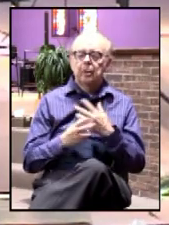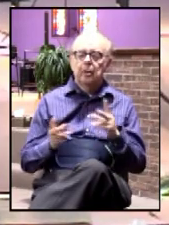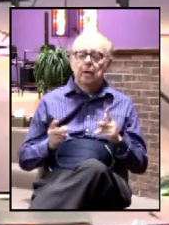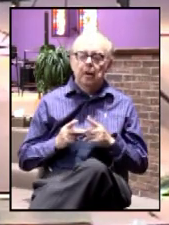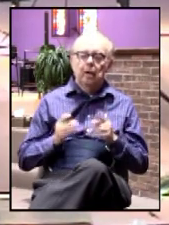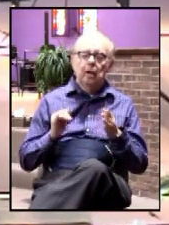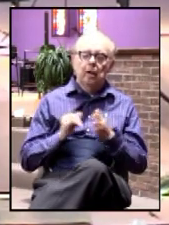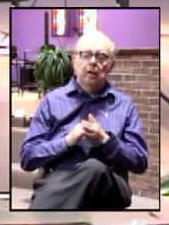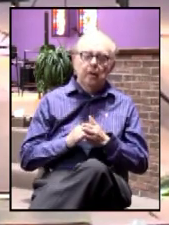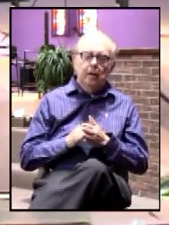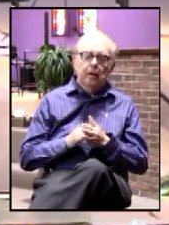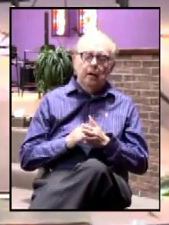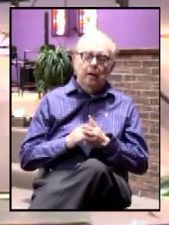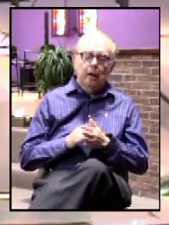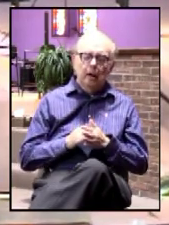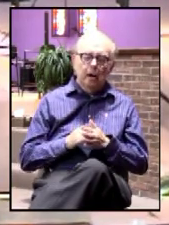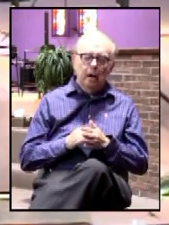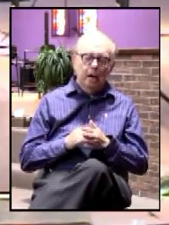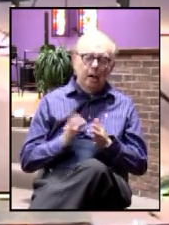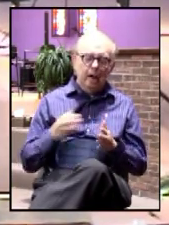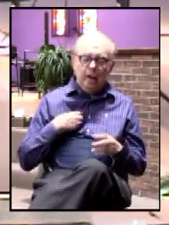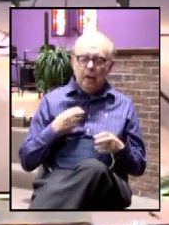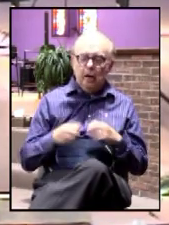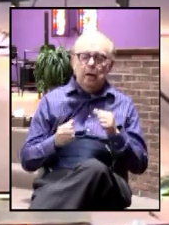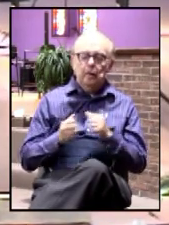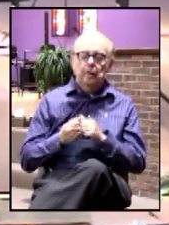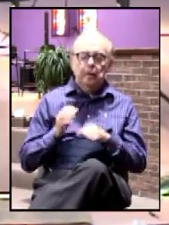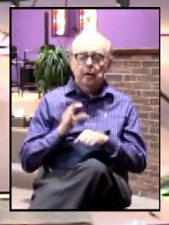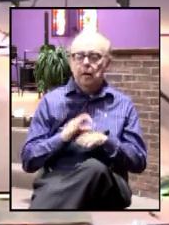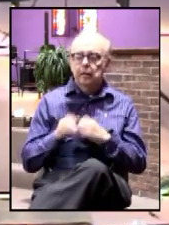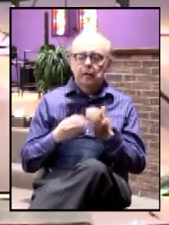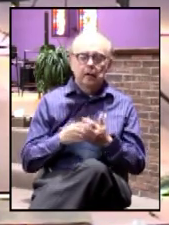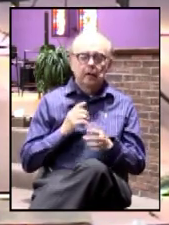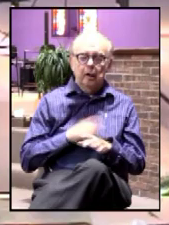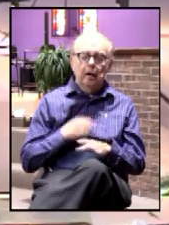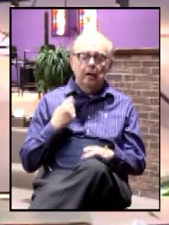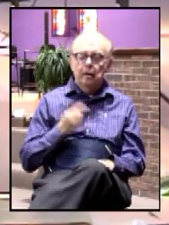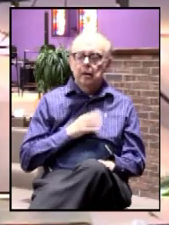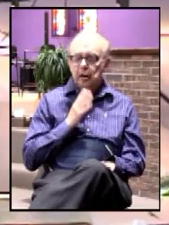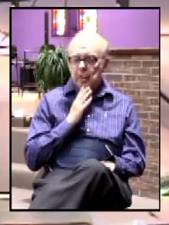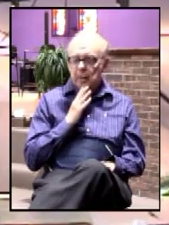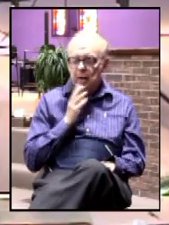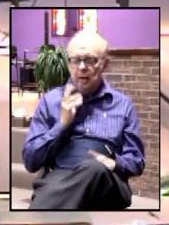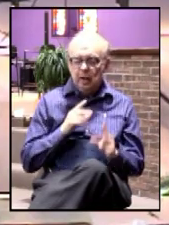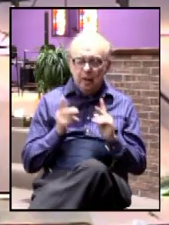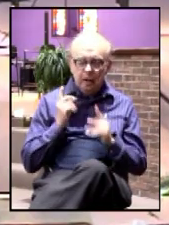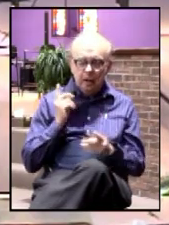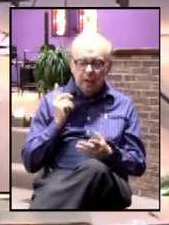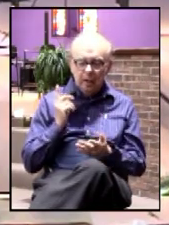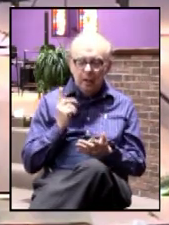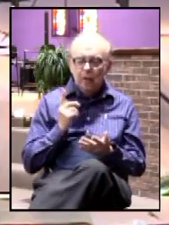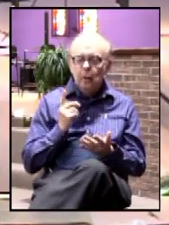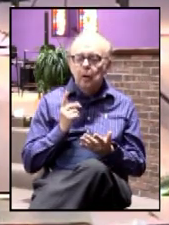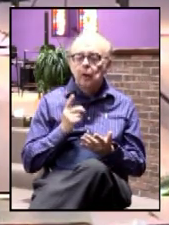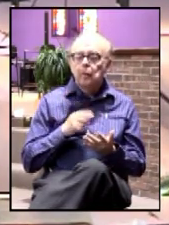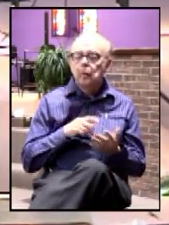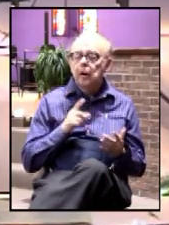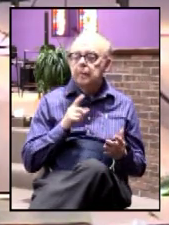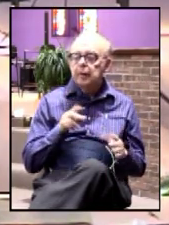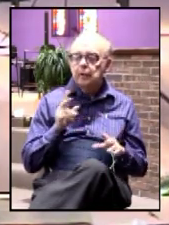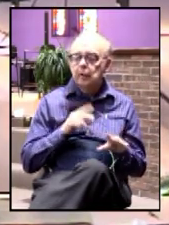place, this is what I have a problem with churches all the time. We keep talking about people, what they don't